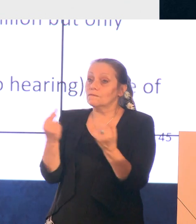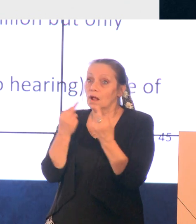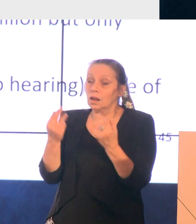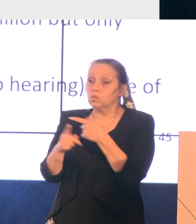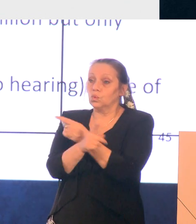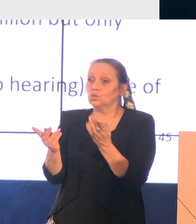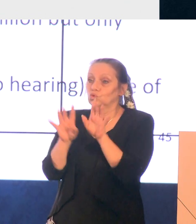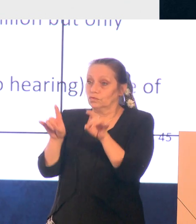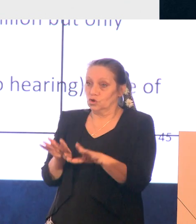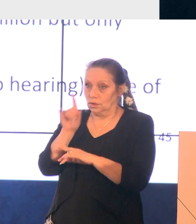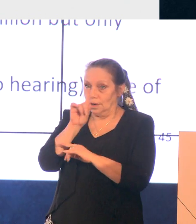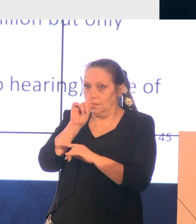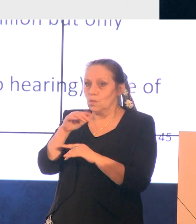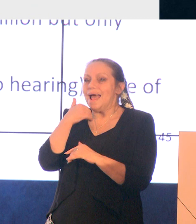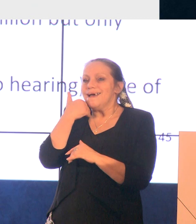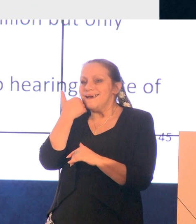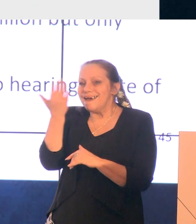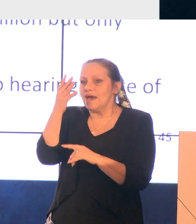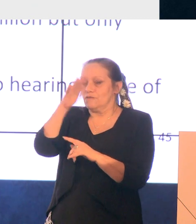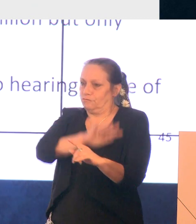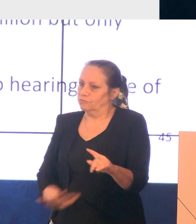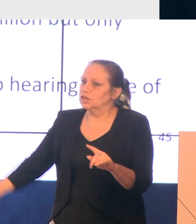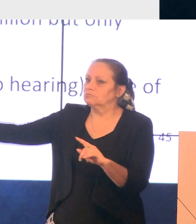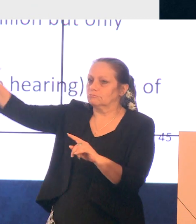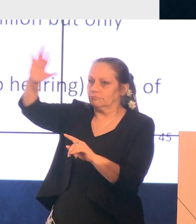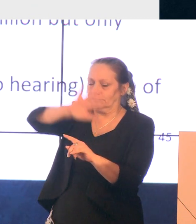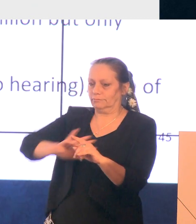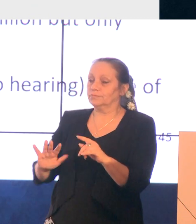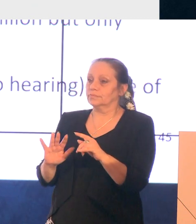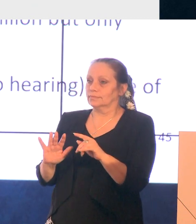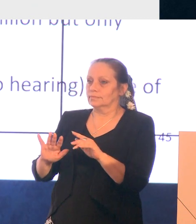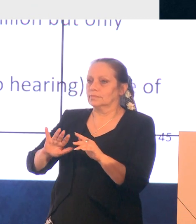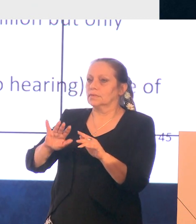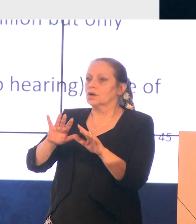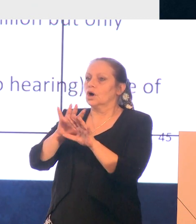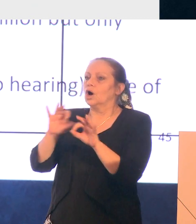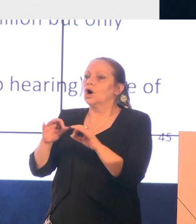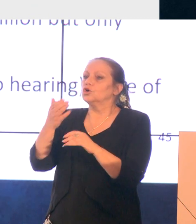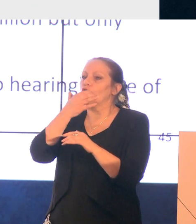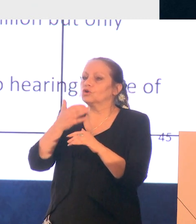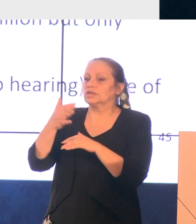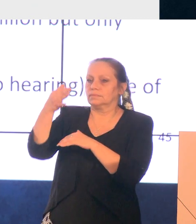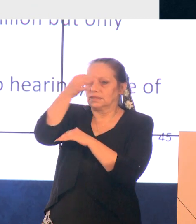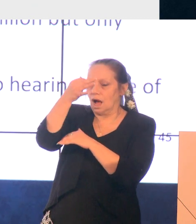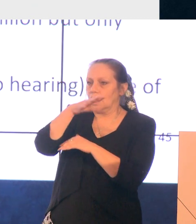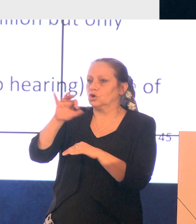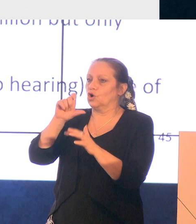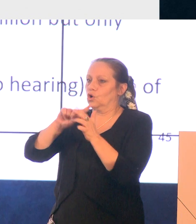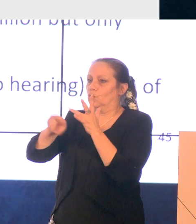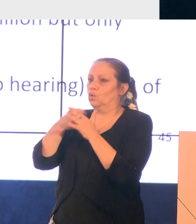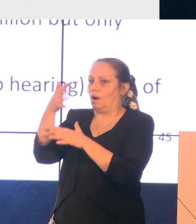to Australians in every corner of the country except for the Christmas and Cook Islands.